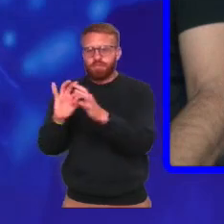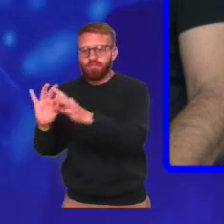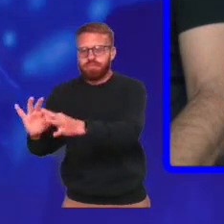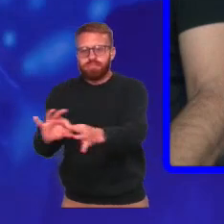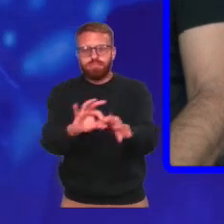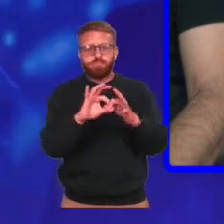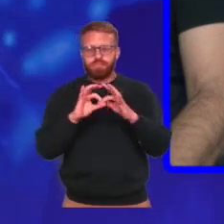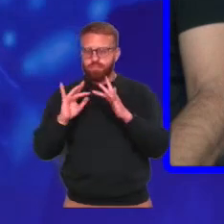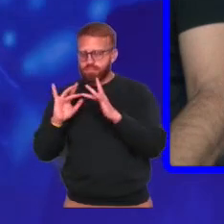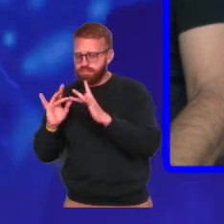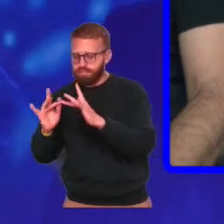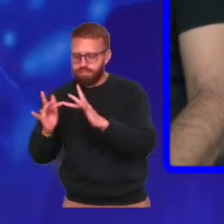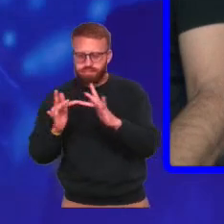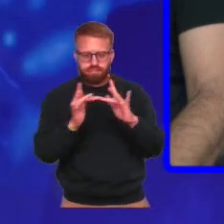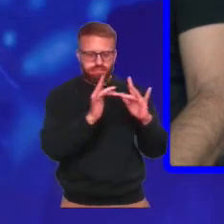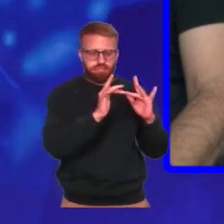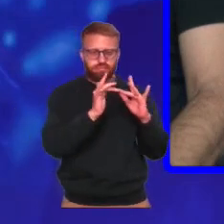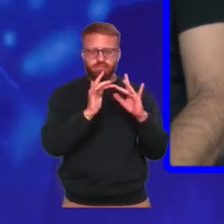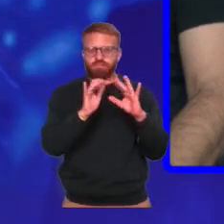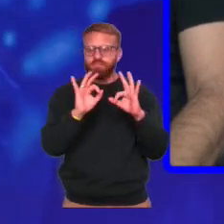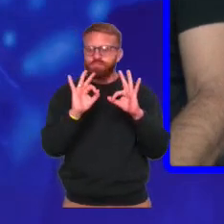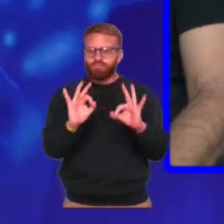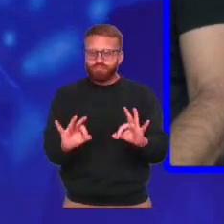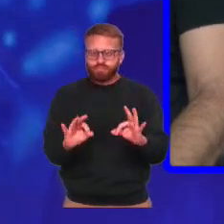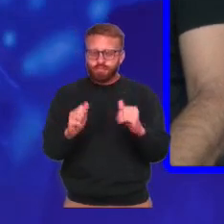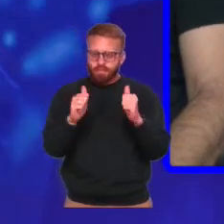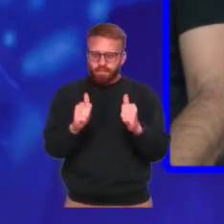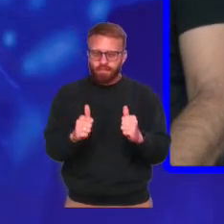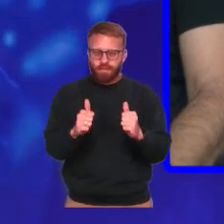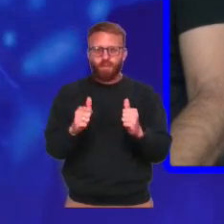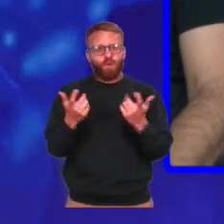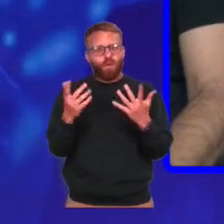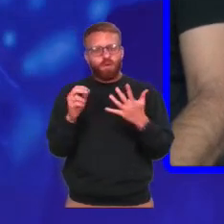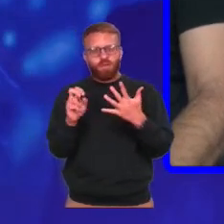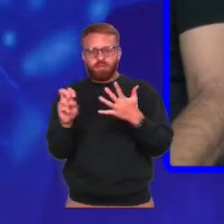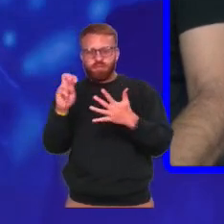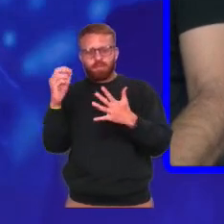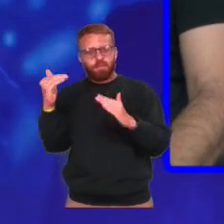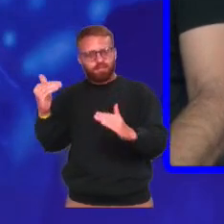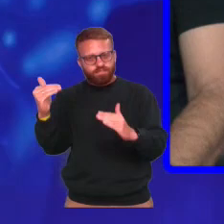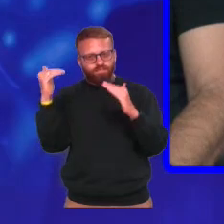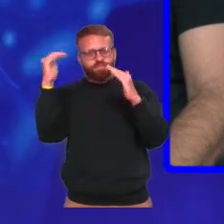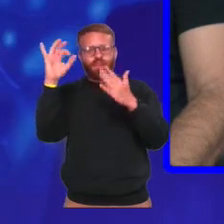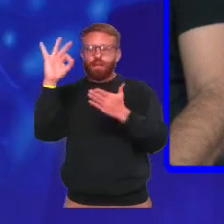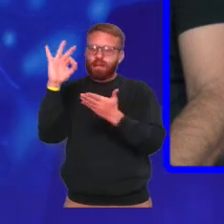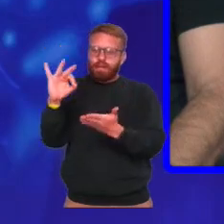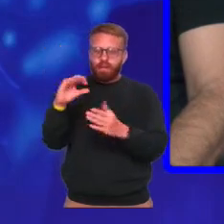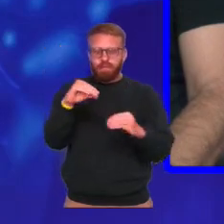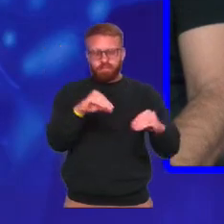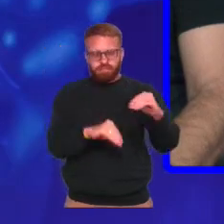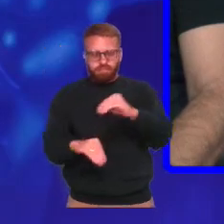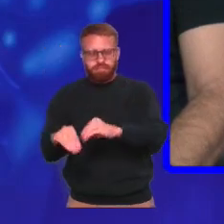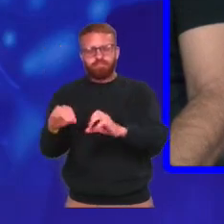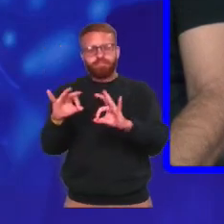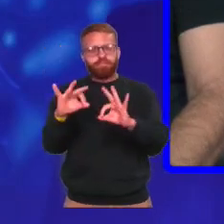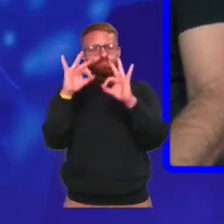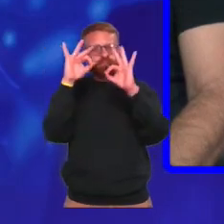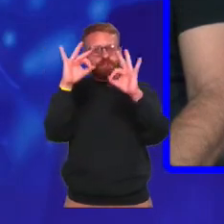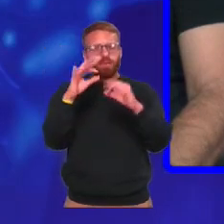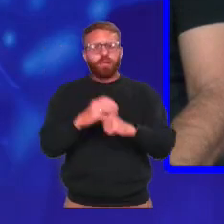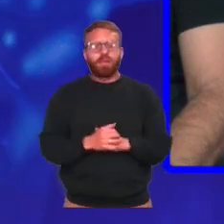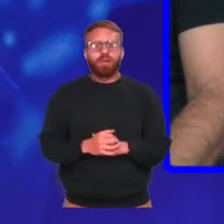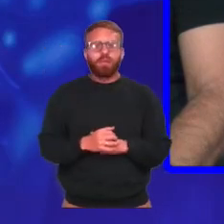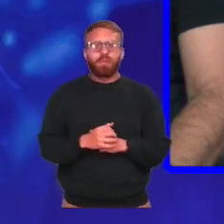volume and keeping the quality level high, right? So in terms of, for example, if we're working on